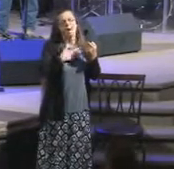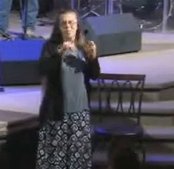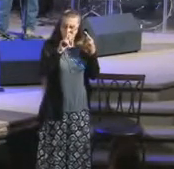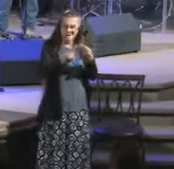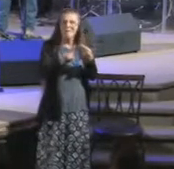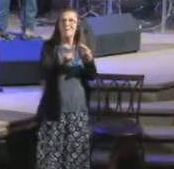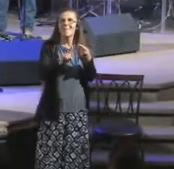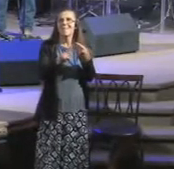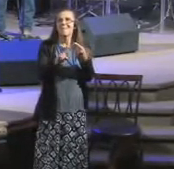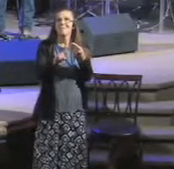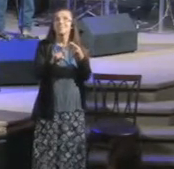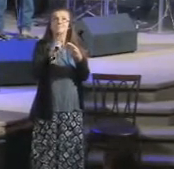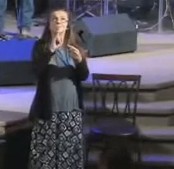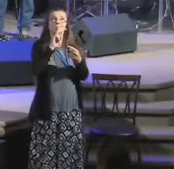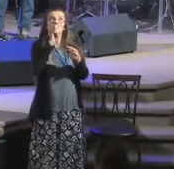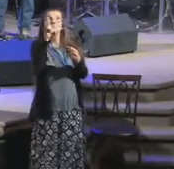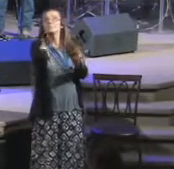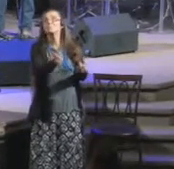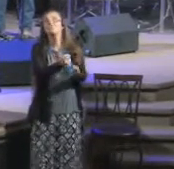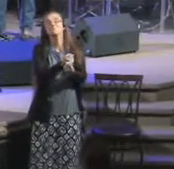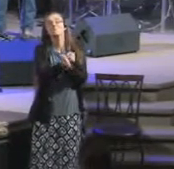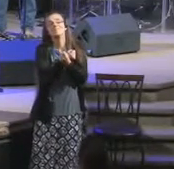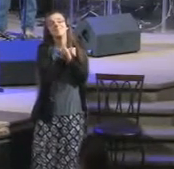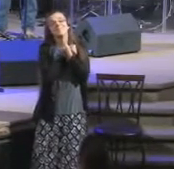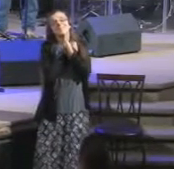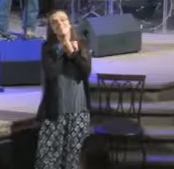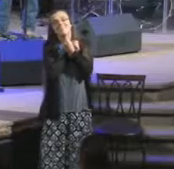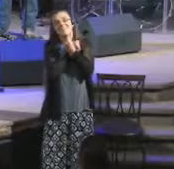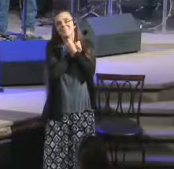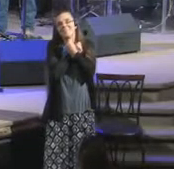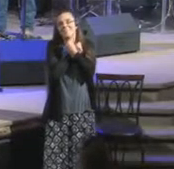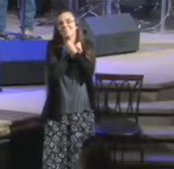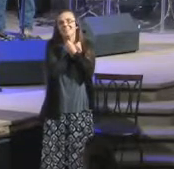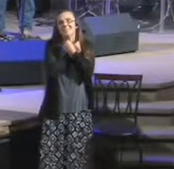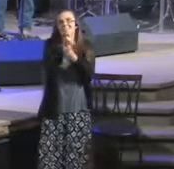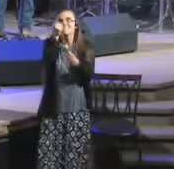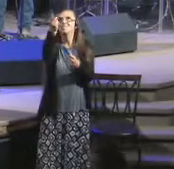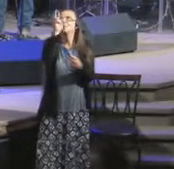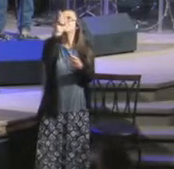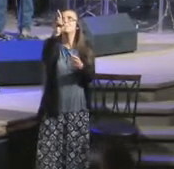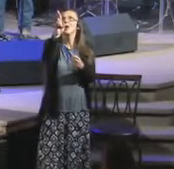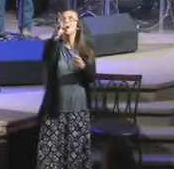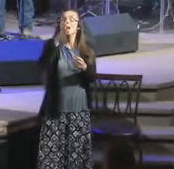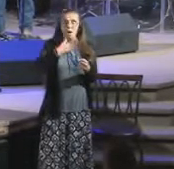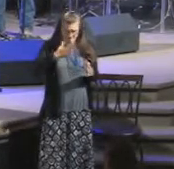Until you are my one true love. Until